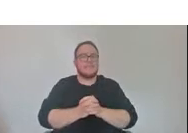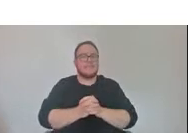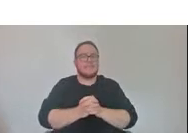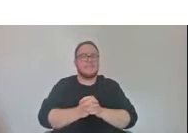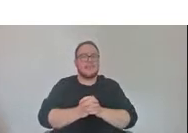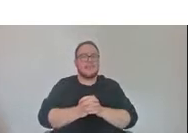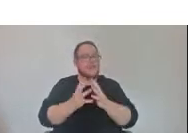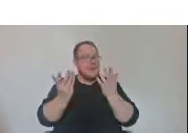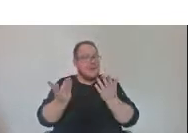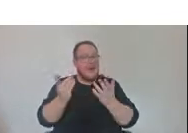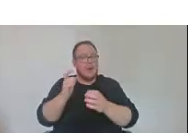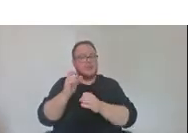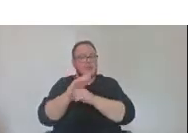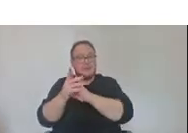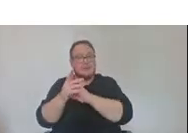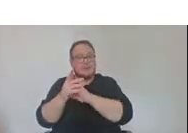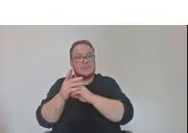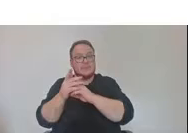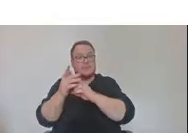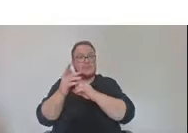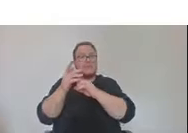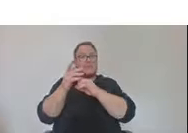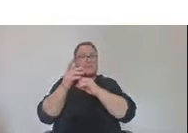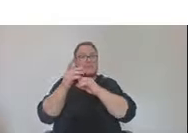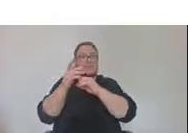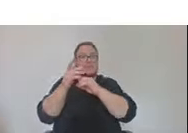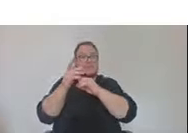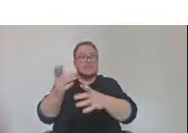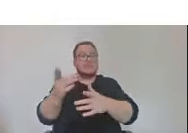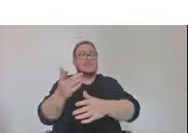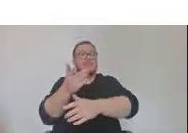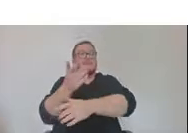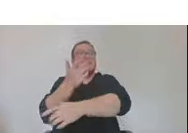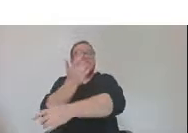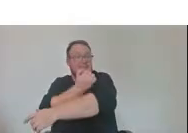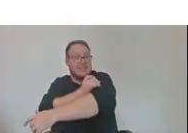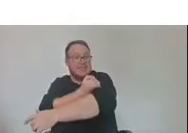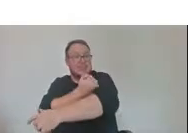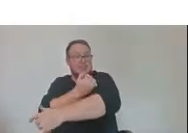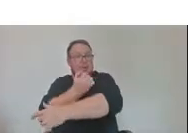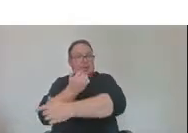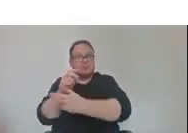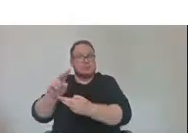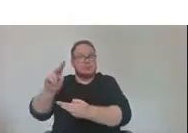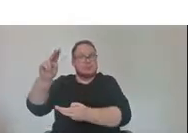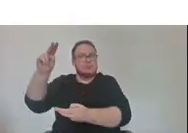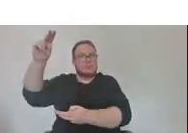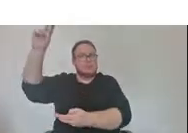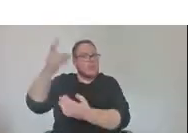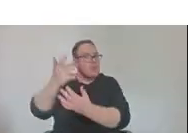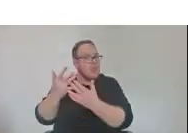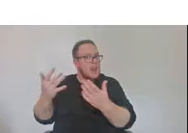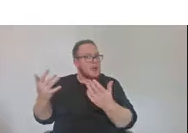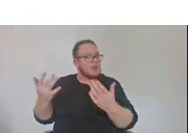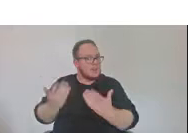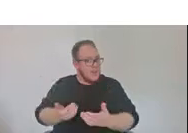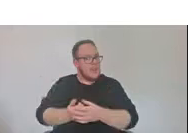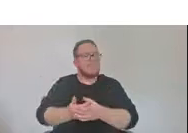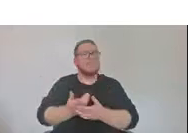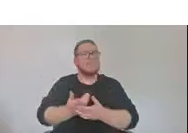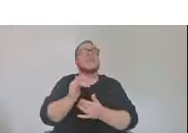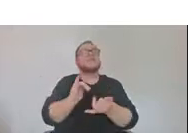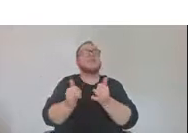are going down now. We'll also have telephone calls from clinicians to individual patients. Sometimes